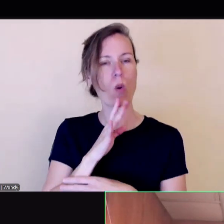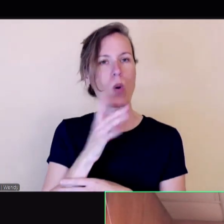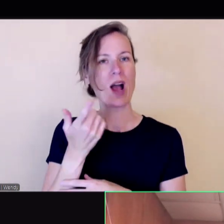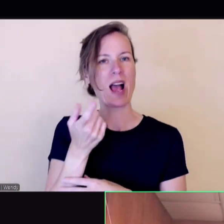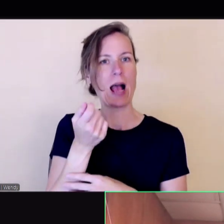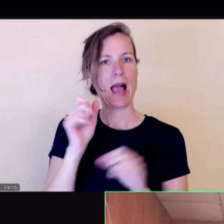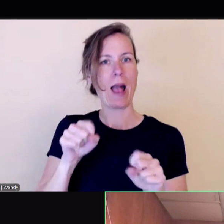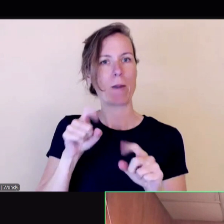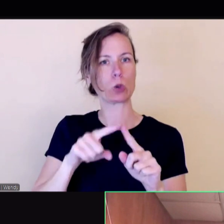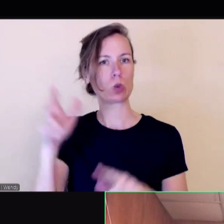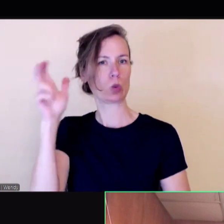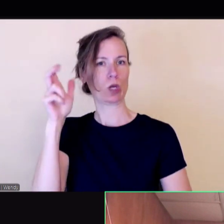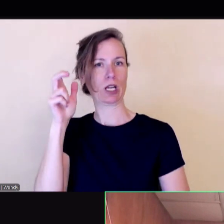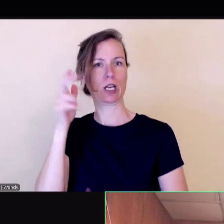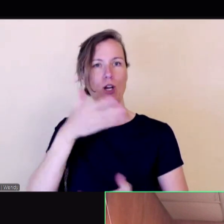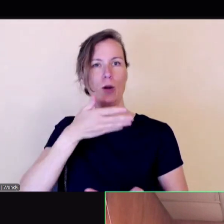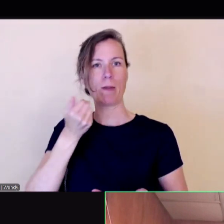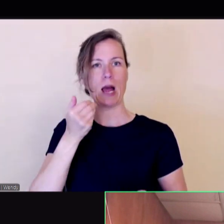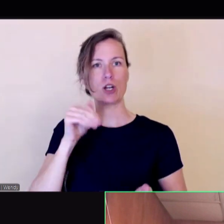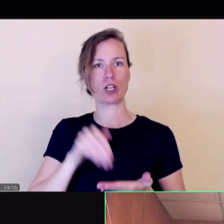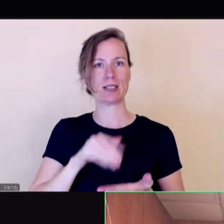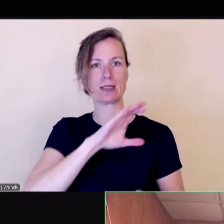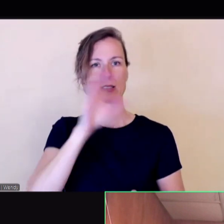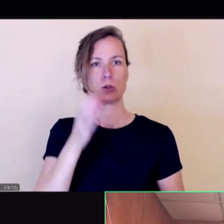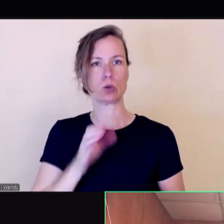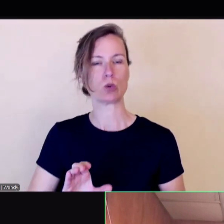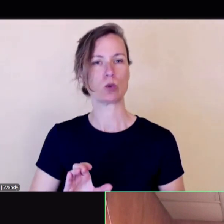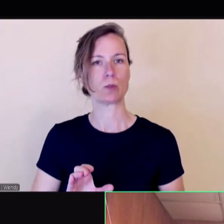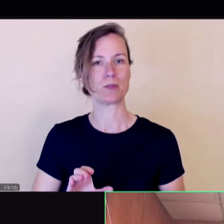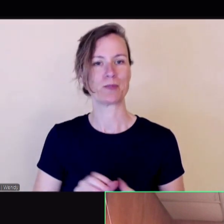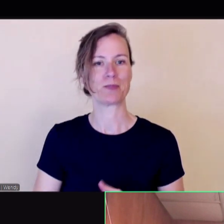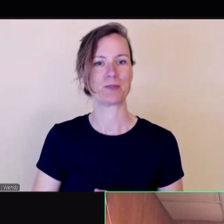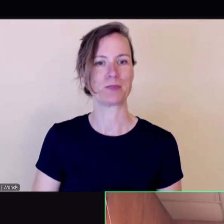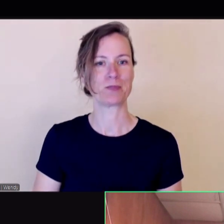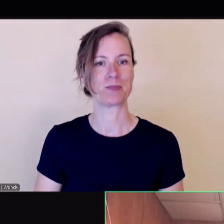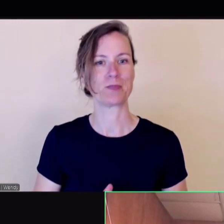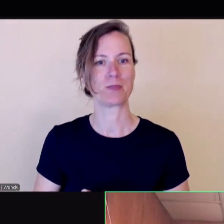the virtual landscape. But